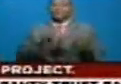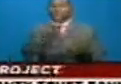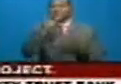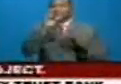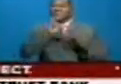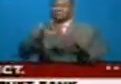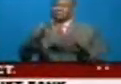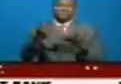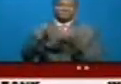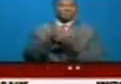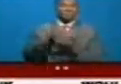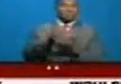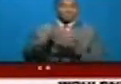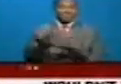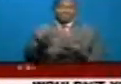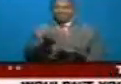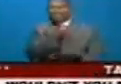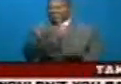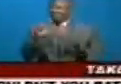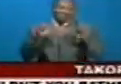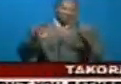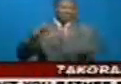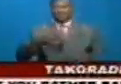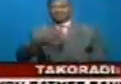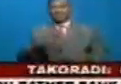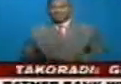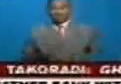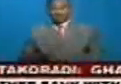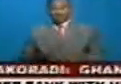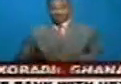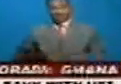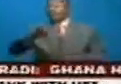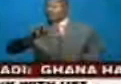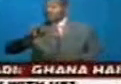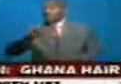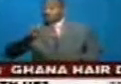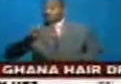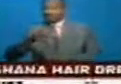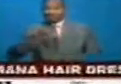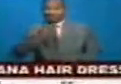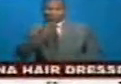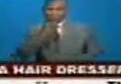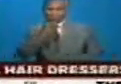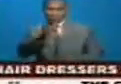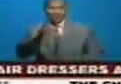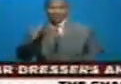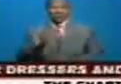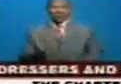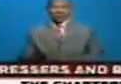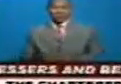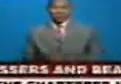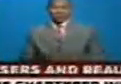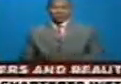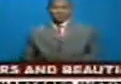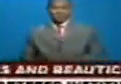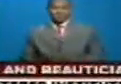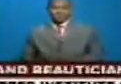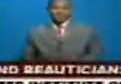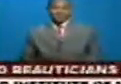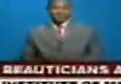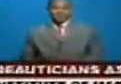respect for the truth. Anything goes. Some of us do not have any